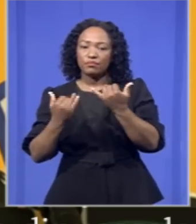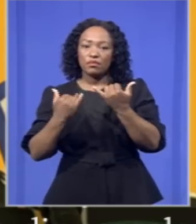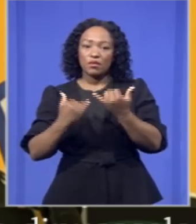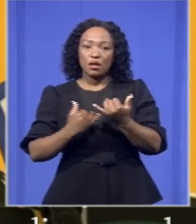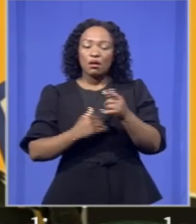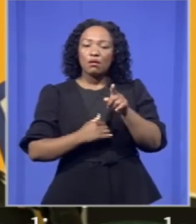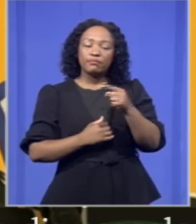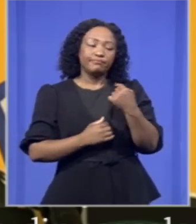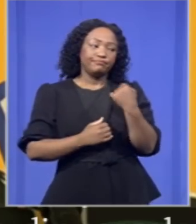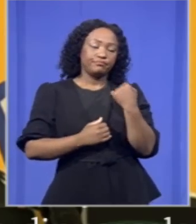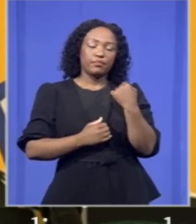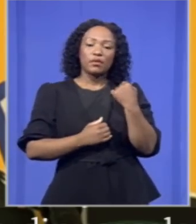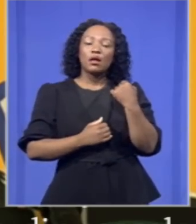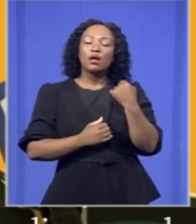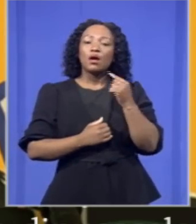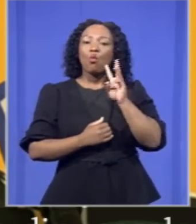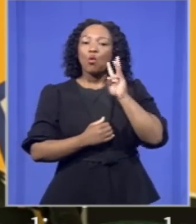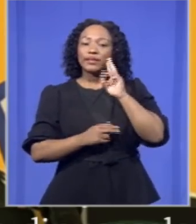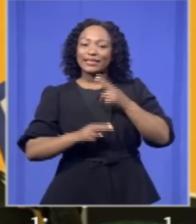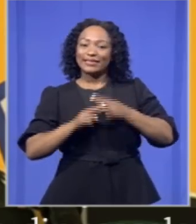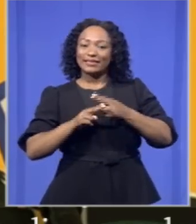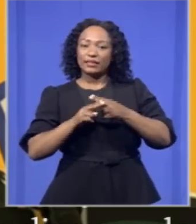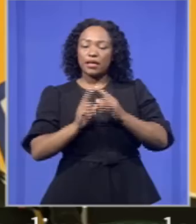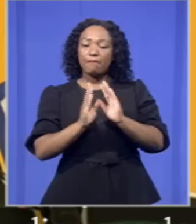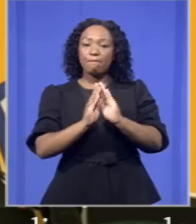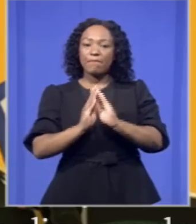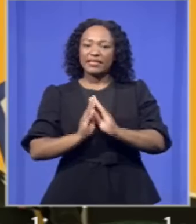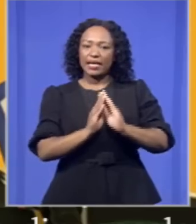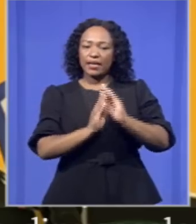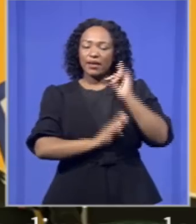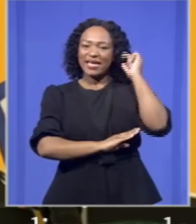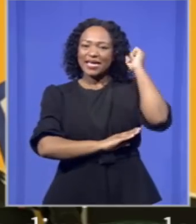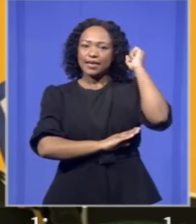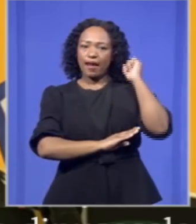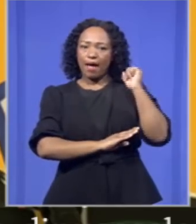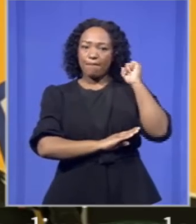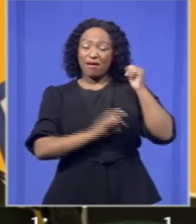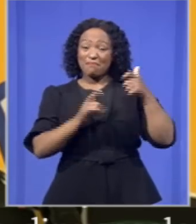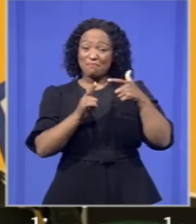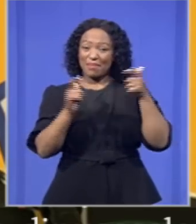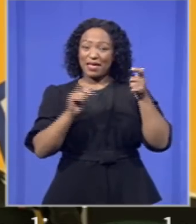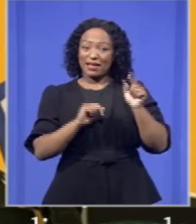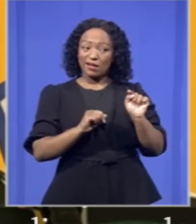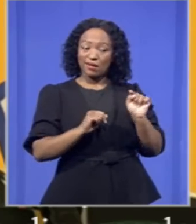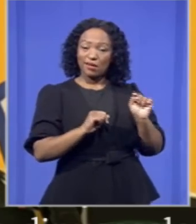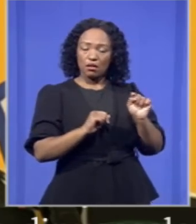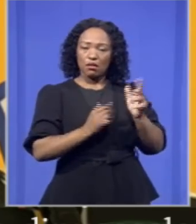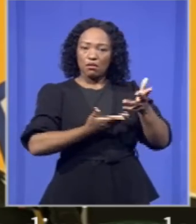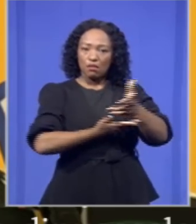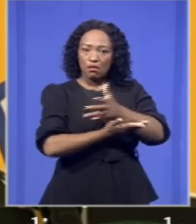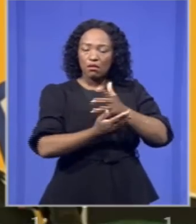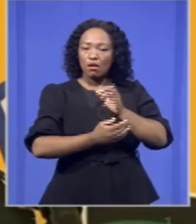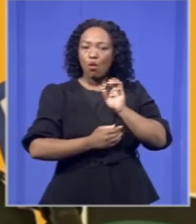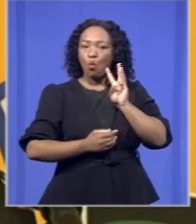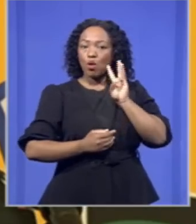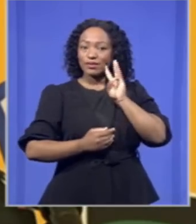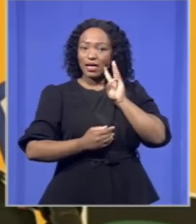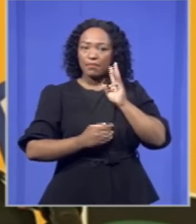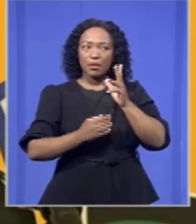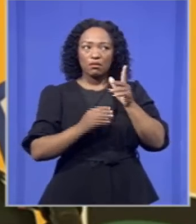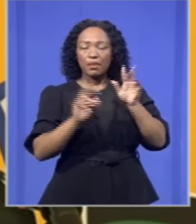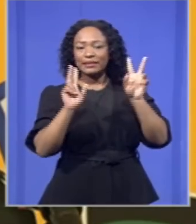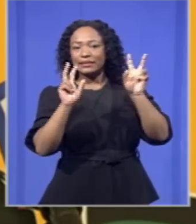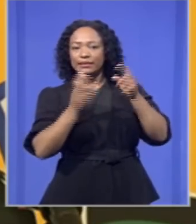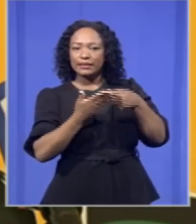in Ditaba sent a clear message. Securing water access is not a debate. It is a national